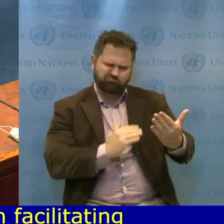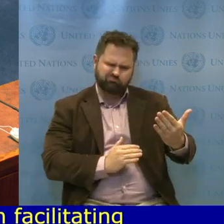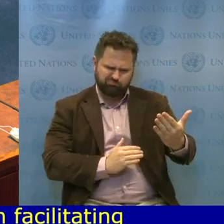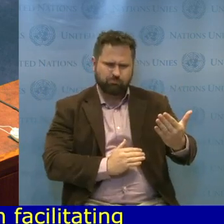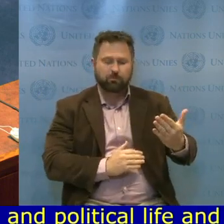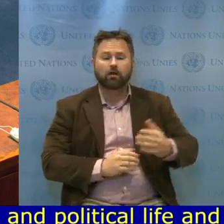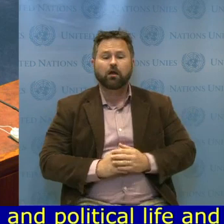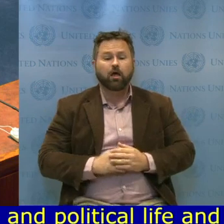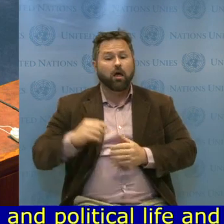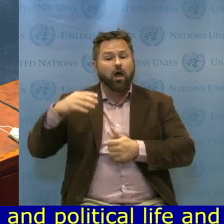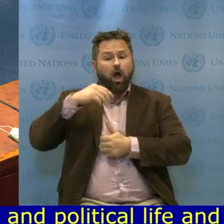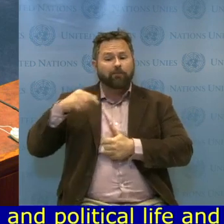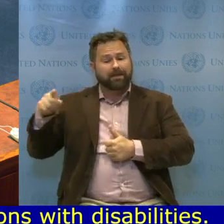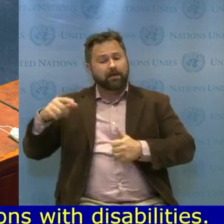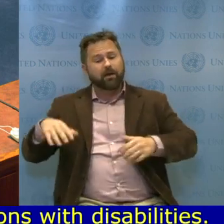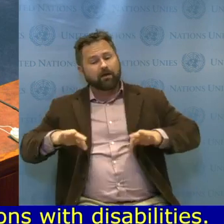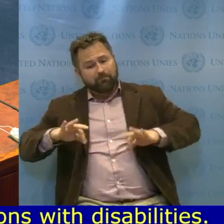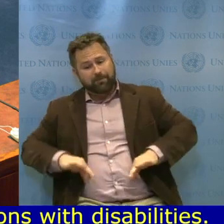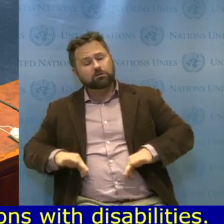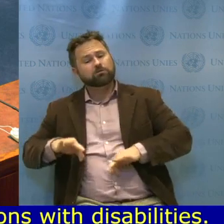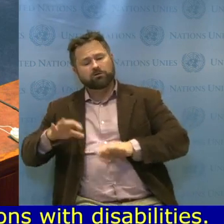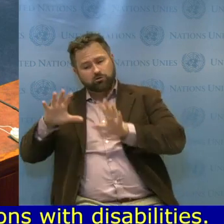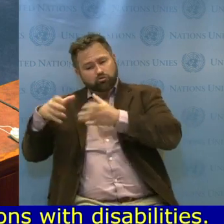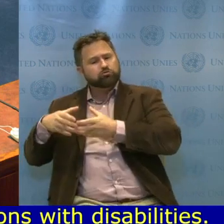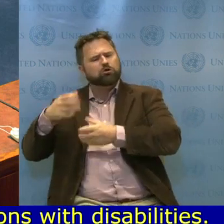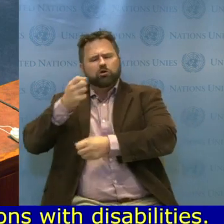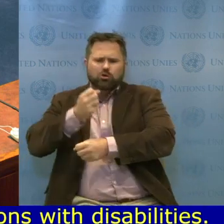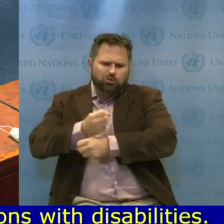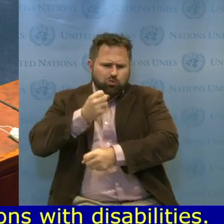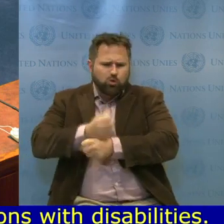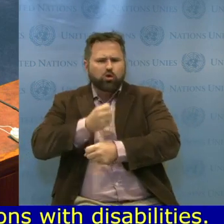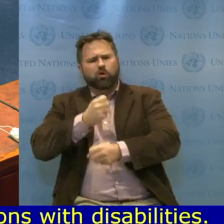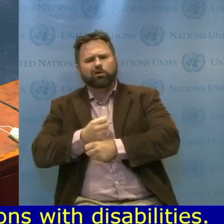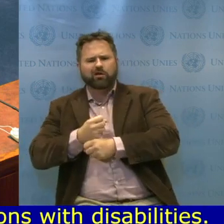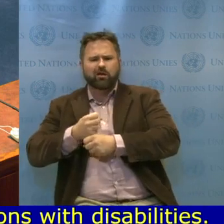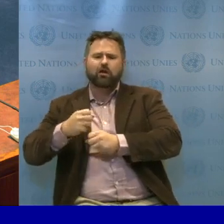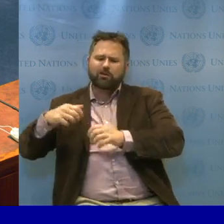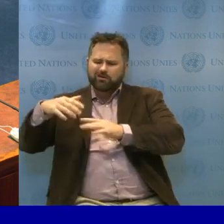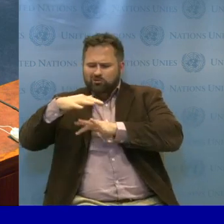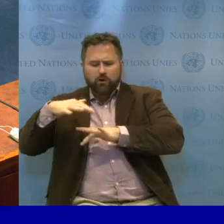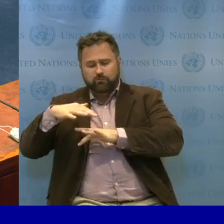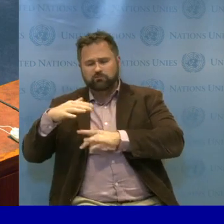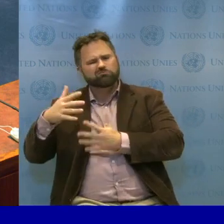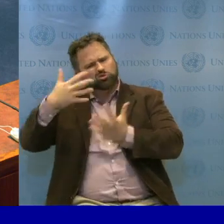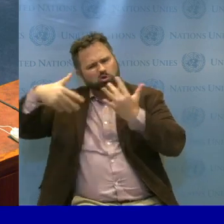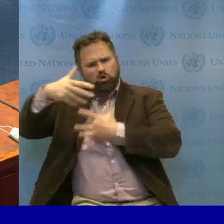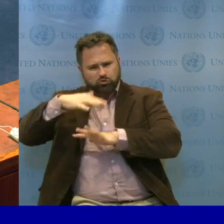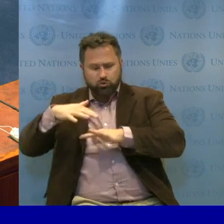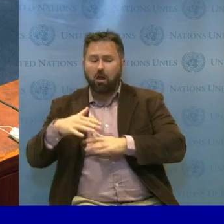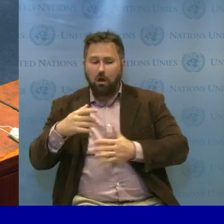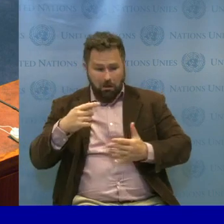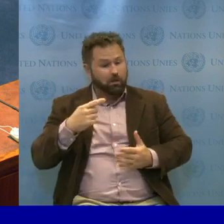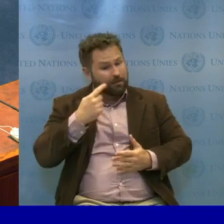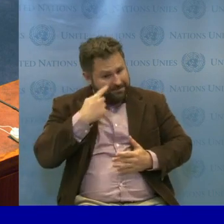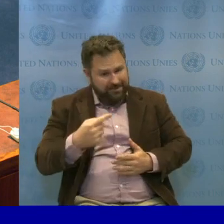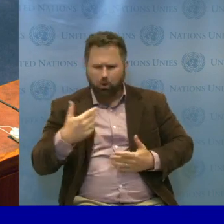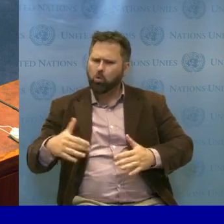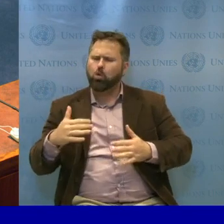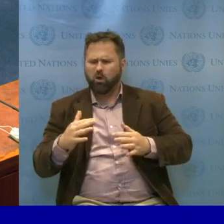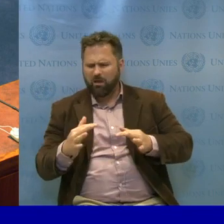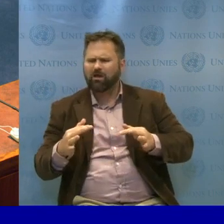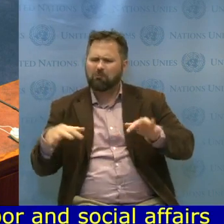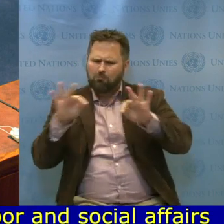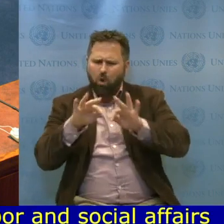Labor and Social Affairs cooperates closely with UN partners to provide high-quality services and information to persons with disabilities. One of the